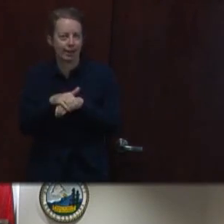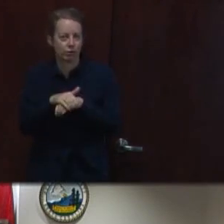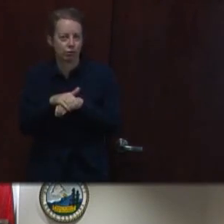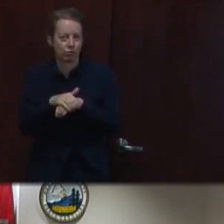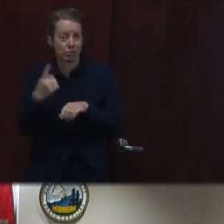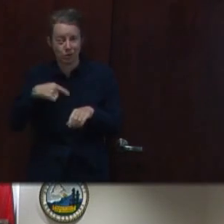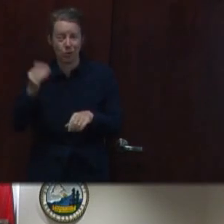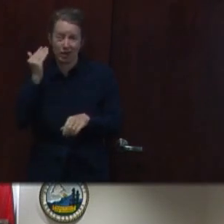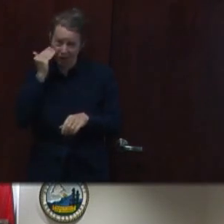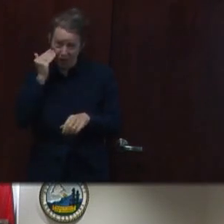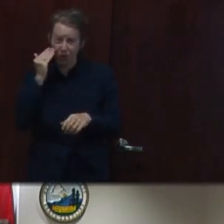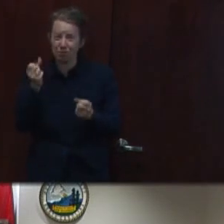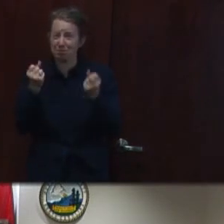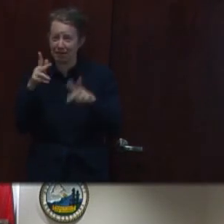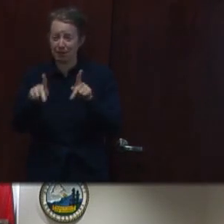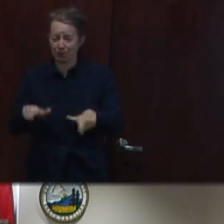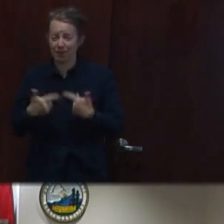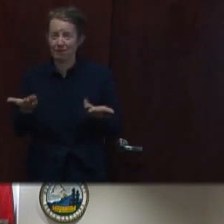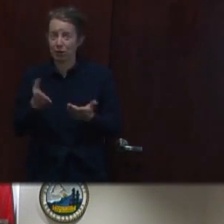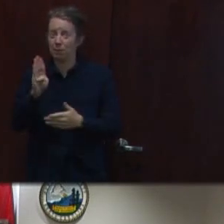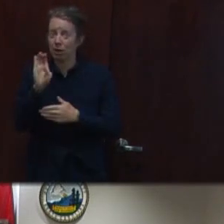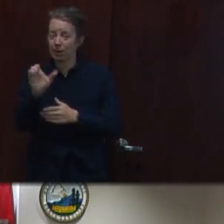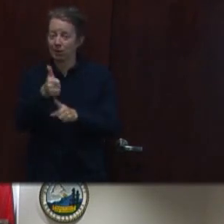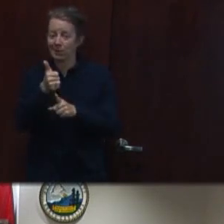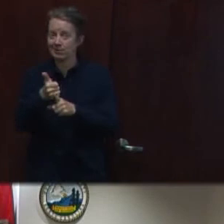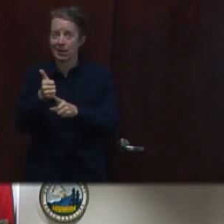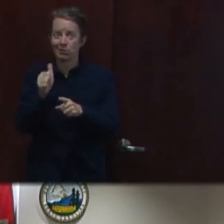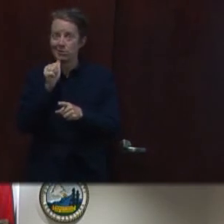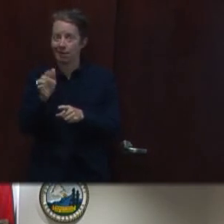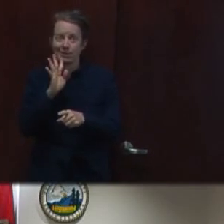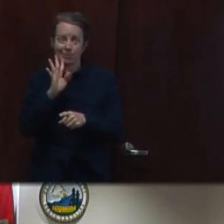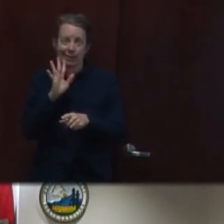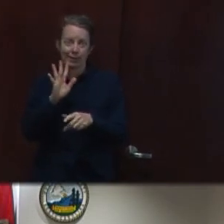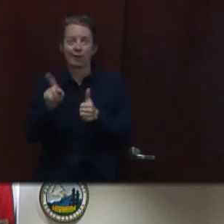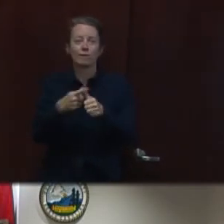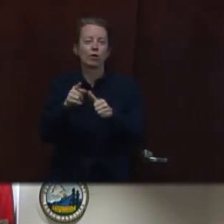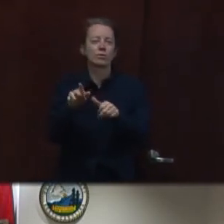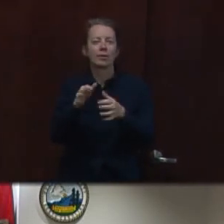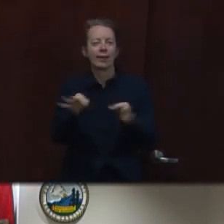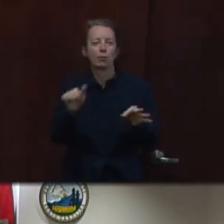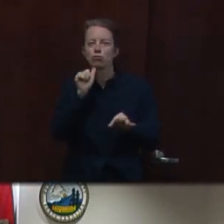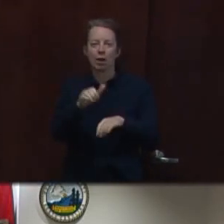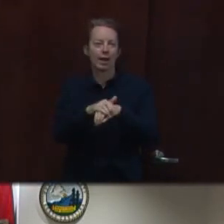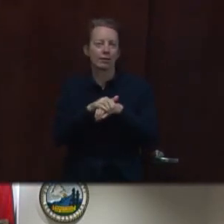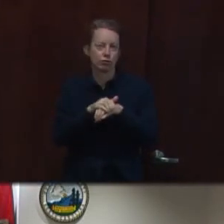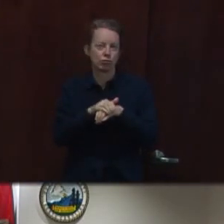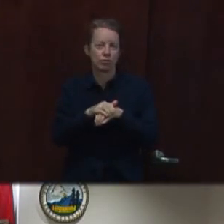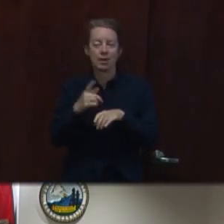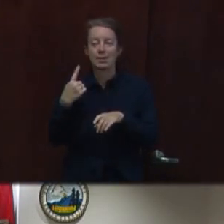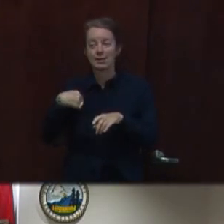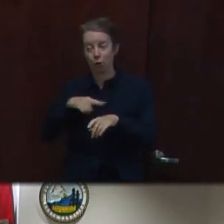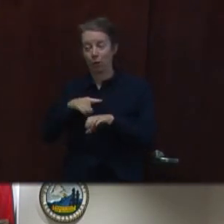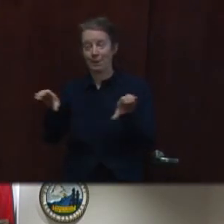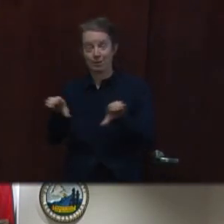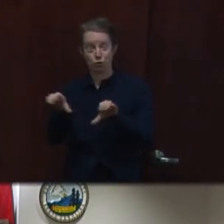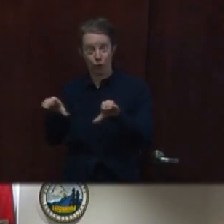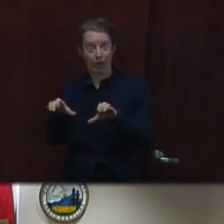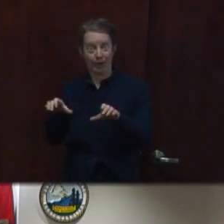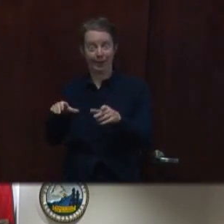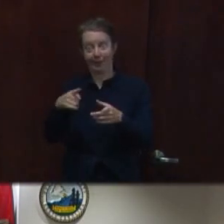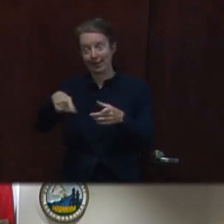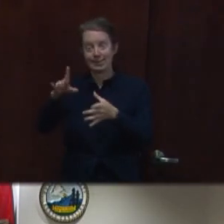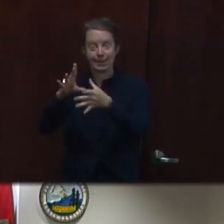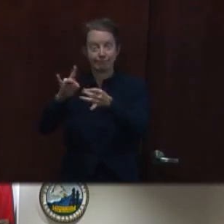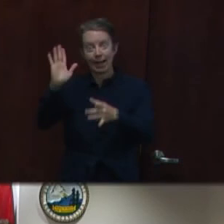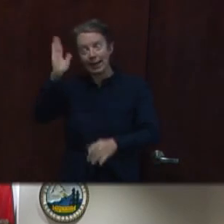the residents of Buncombe County. I know these are done in both language, in multiple languages. Videos have been done in other